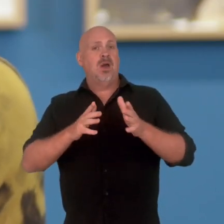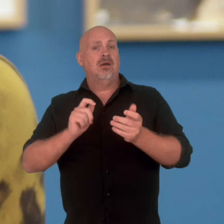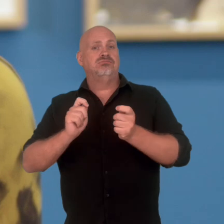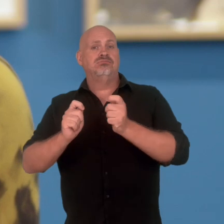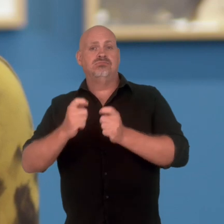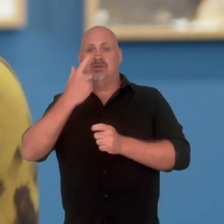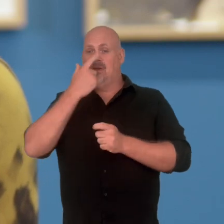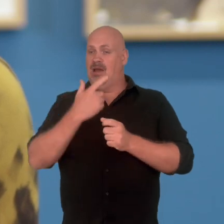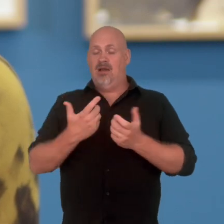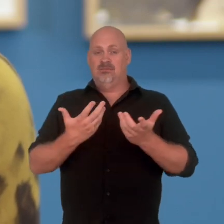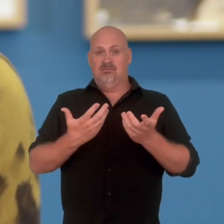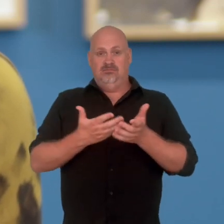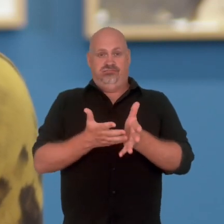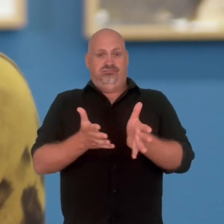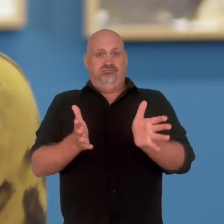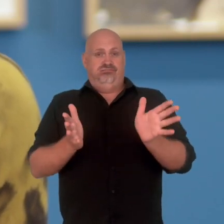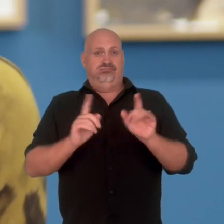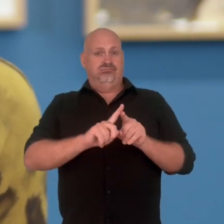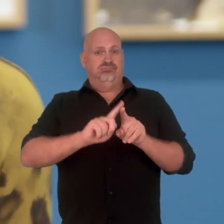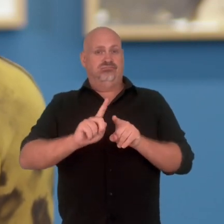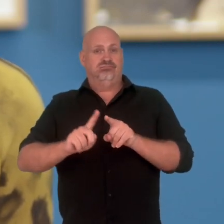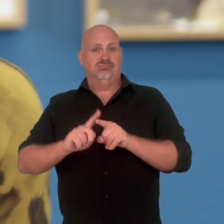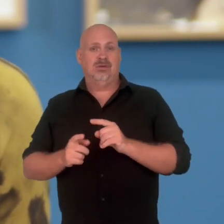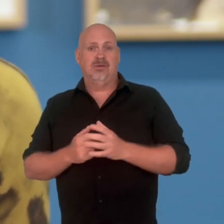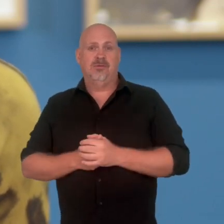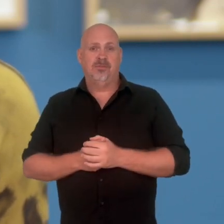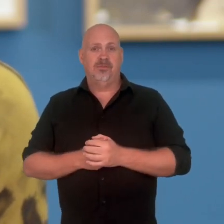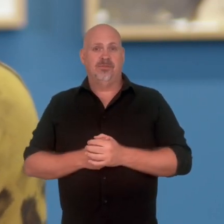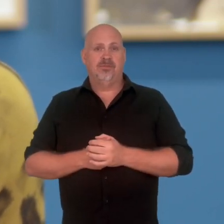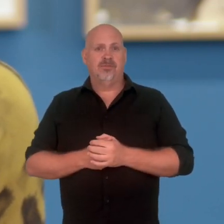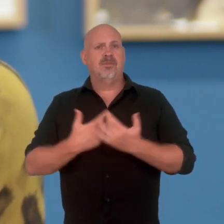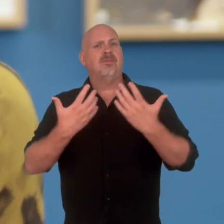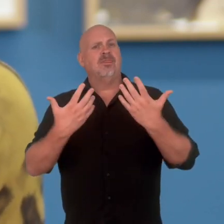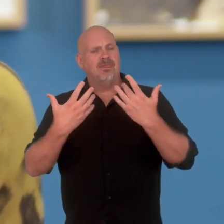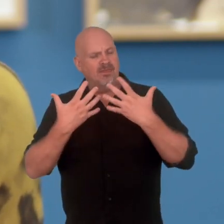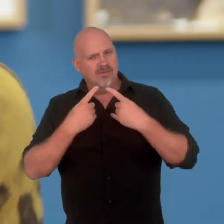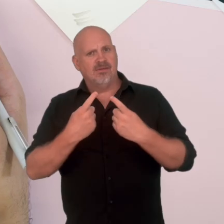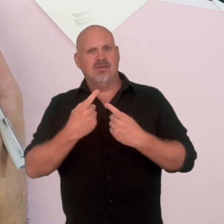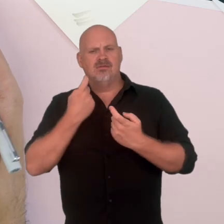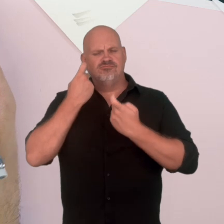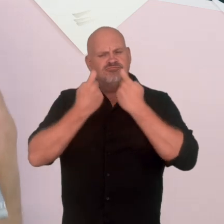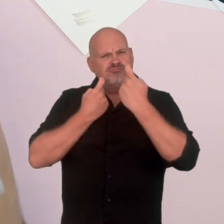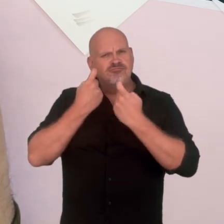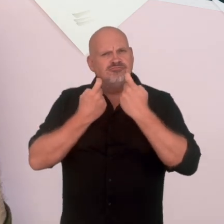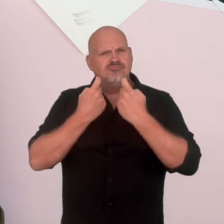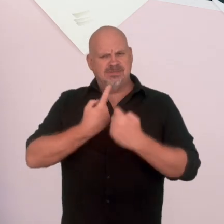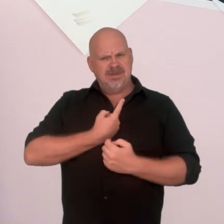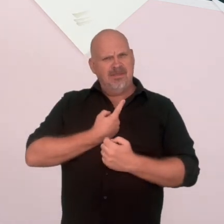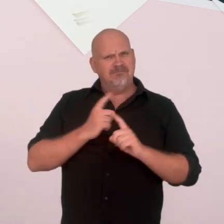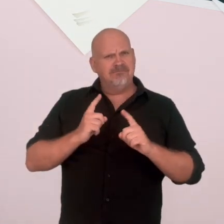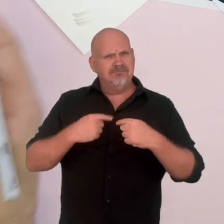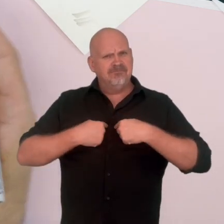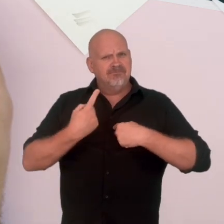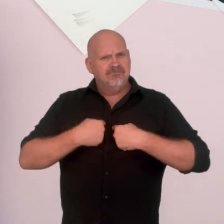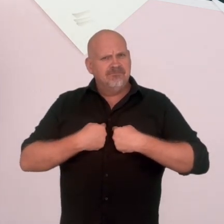in all kinds of ways. So allow yourself to be curious about yourself. So this is